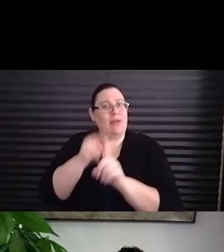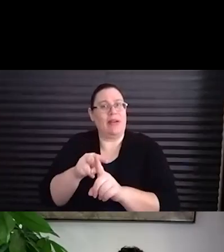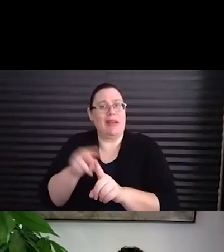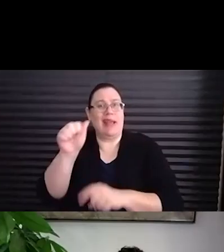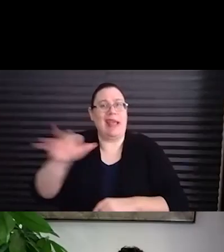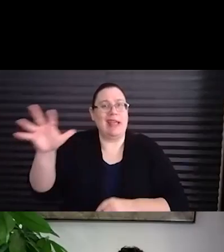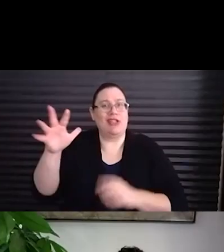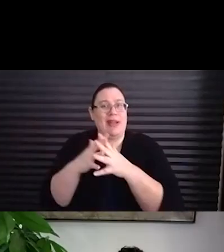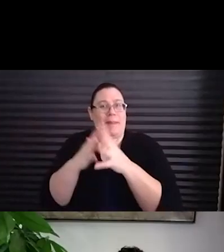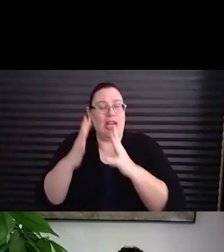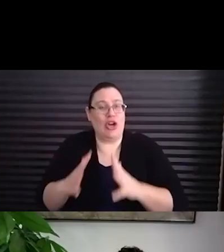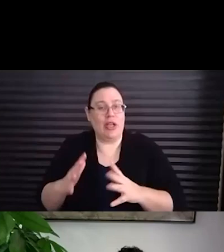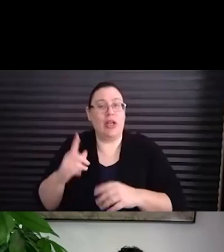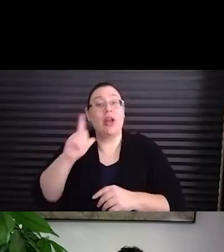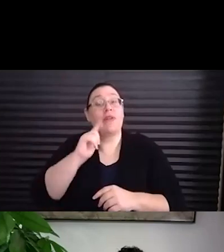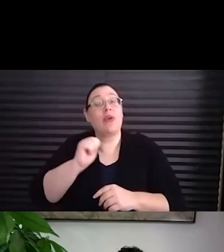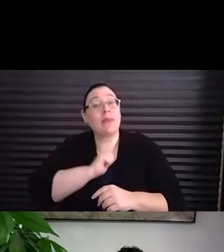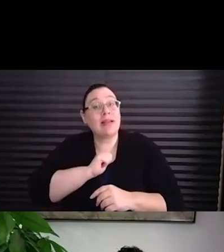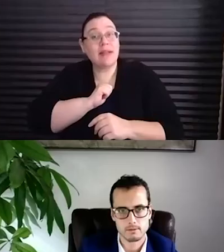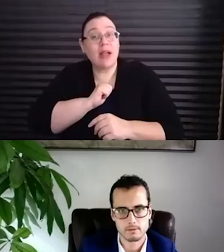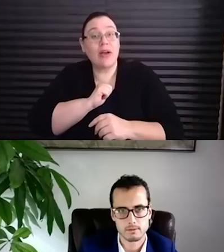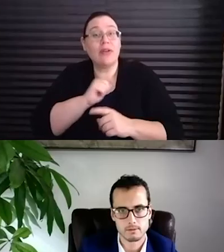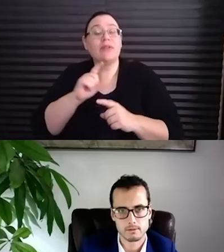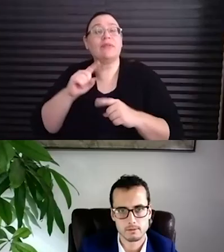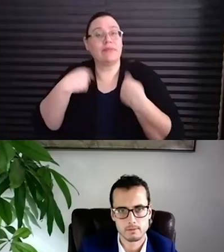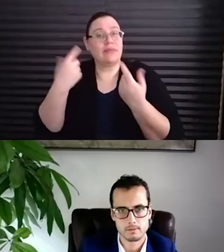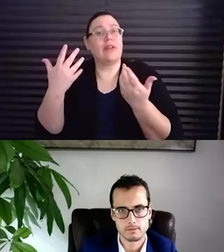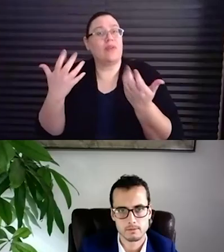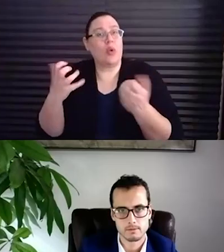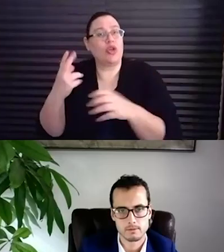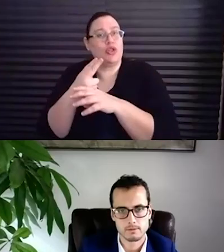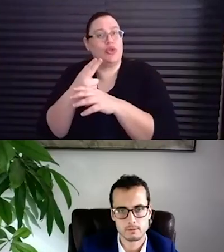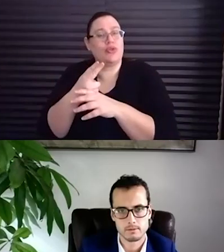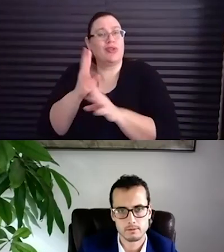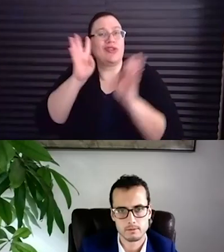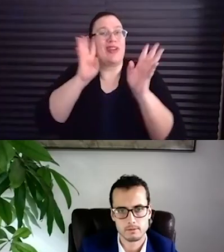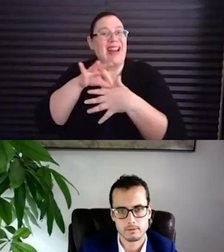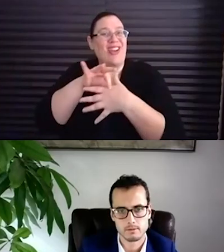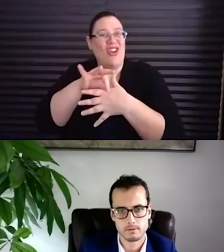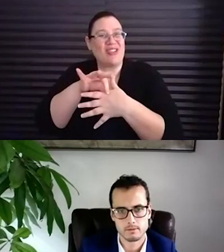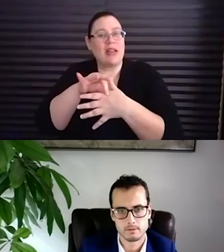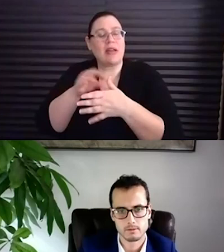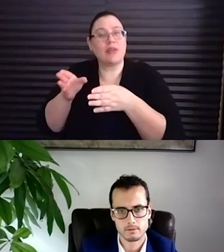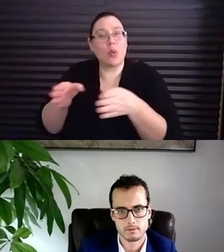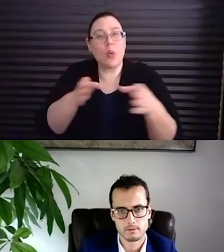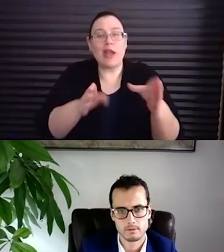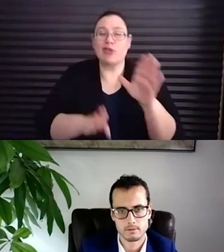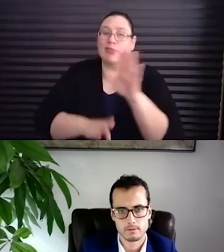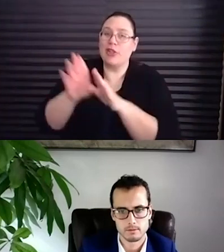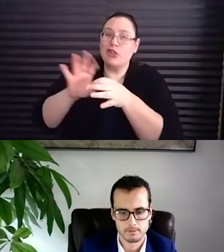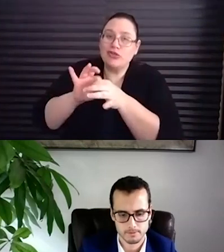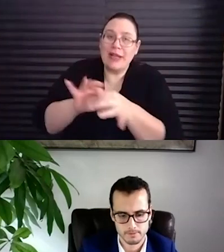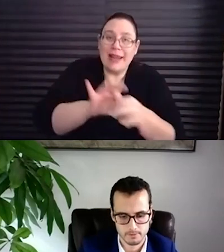American. For myself, I always wanted to use creating content as a way to not only build relationships,